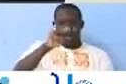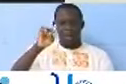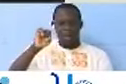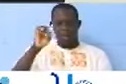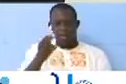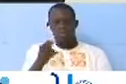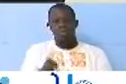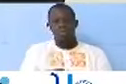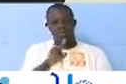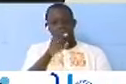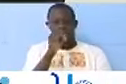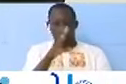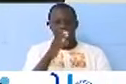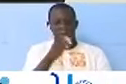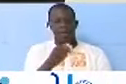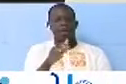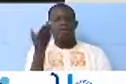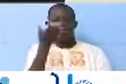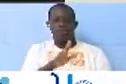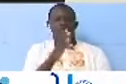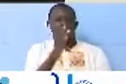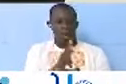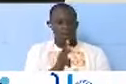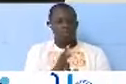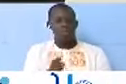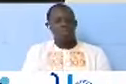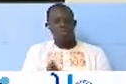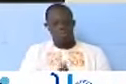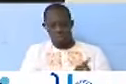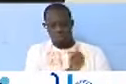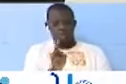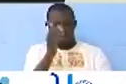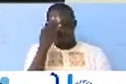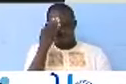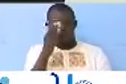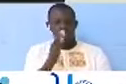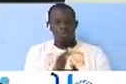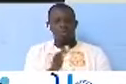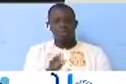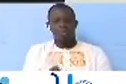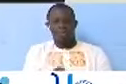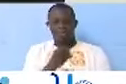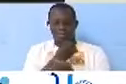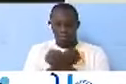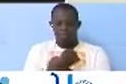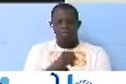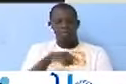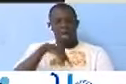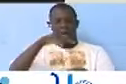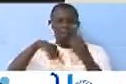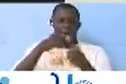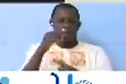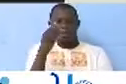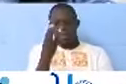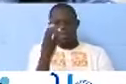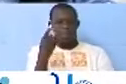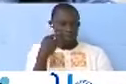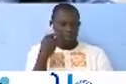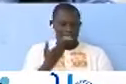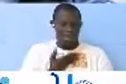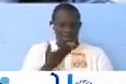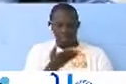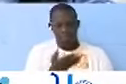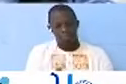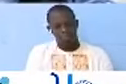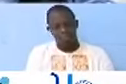from your evidence, we know that he was already in detention for about 3 days. info ila ko mo ko no sa ngalo ne ko a